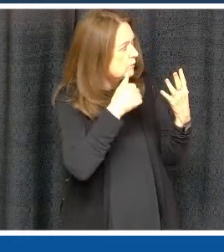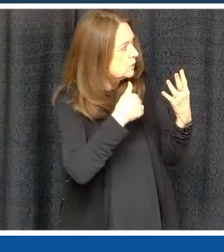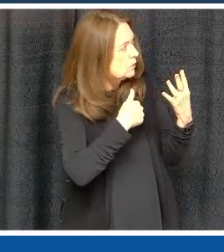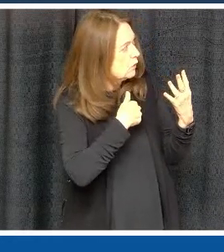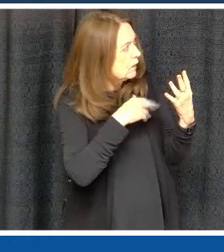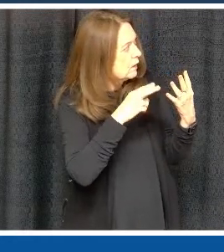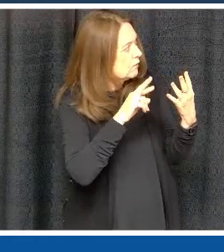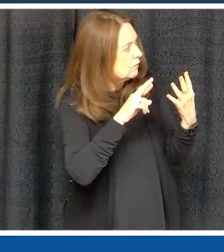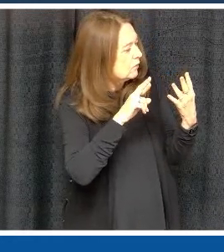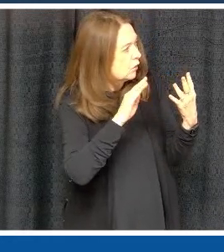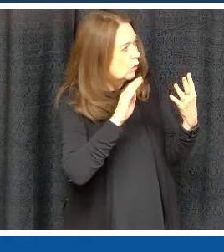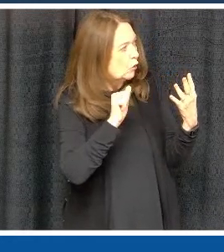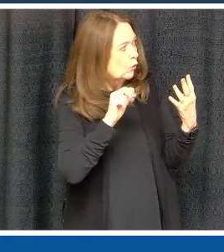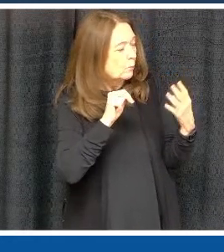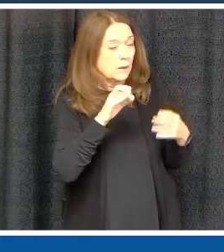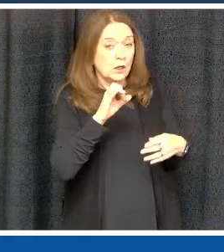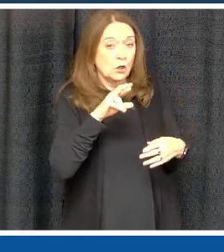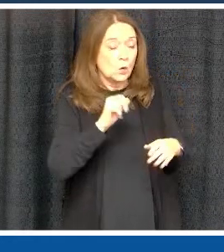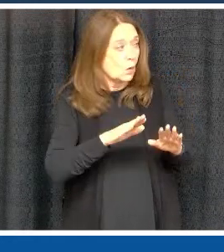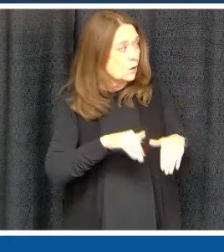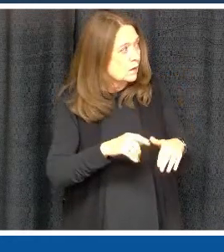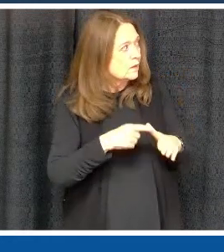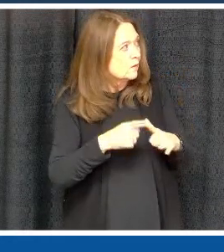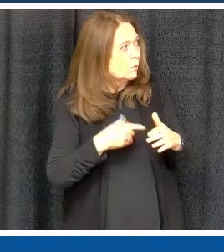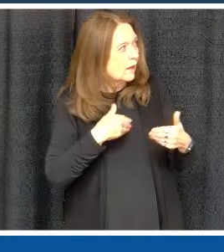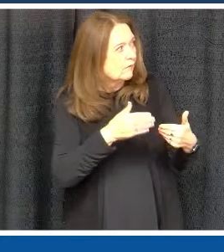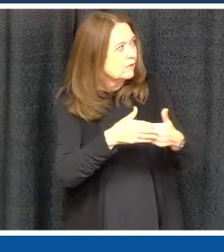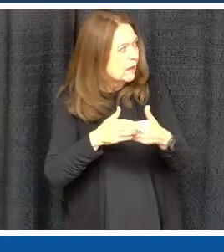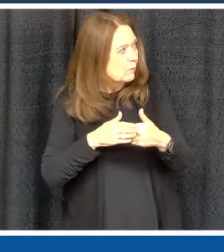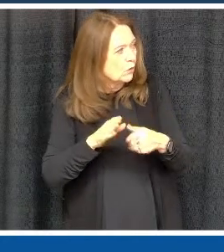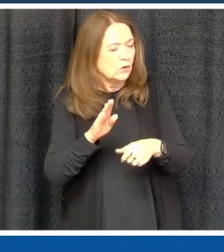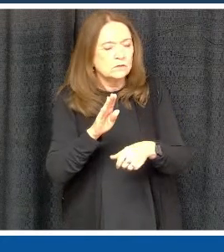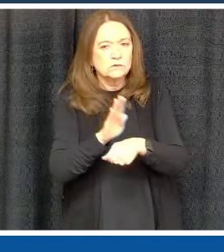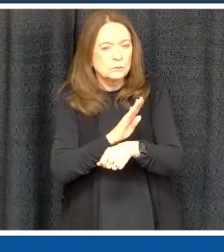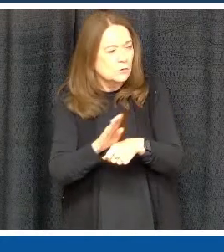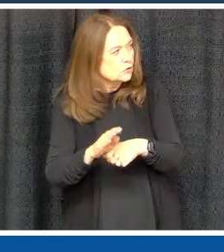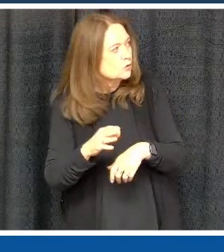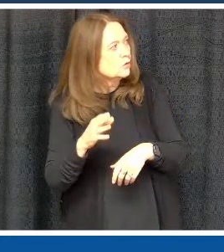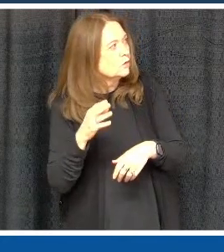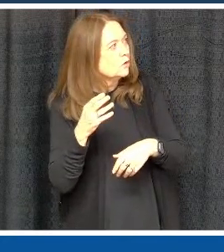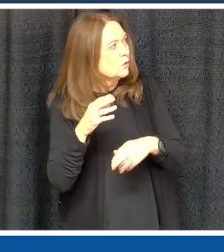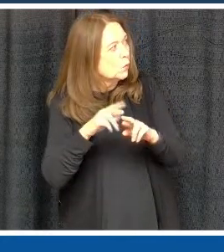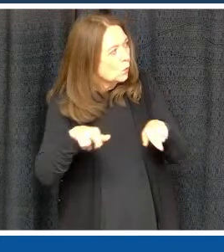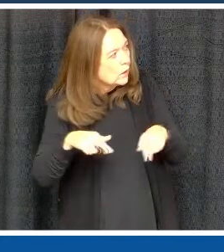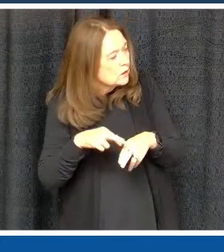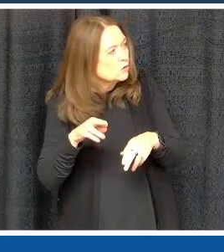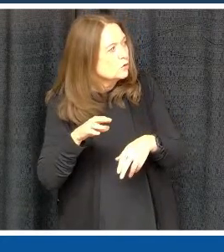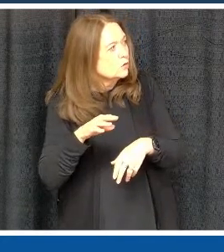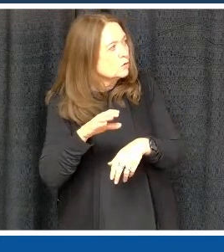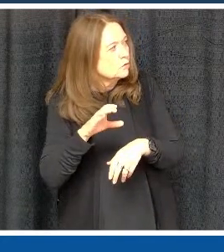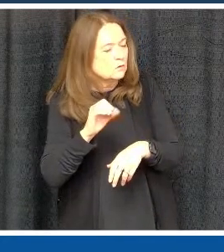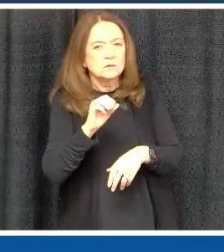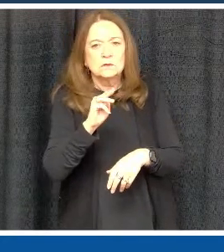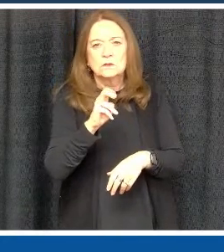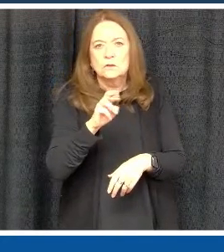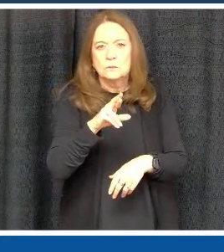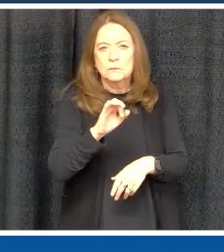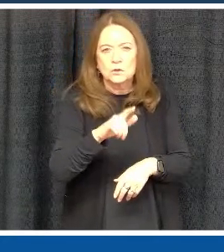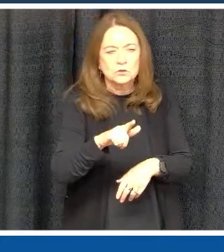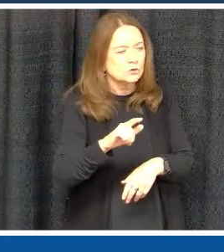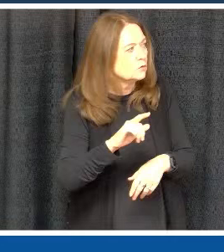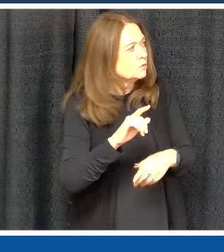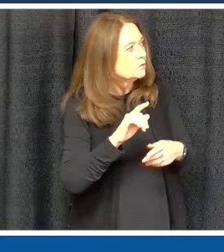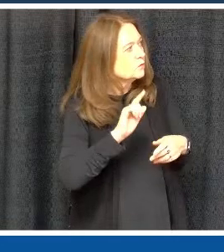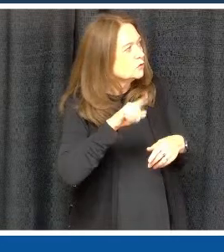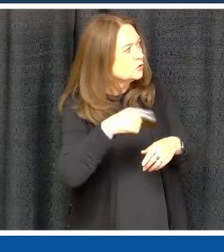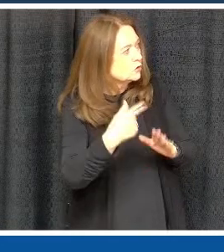down the bottom. And then we go into some neighborhood commercial, corridor commercial, regional commercial. Just to kind of juxtapose it